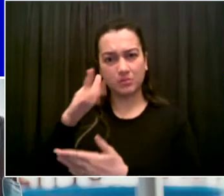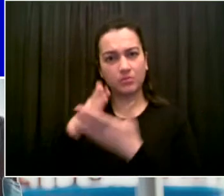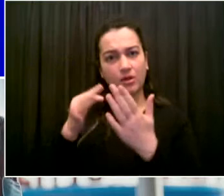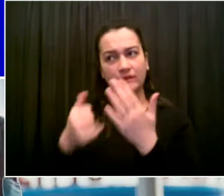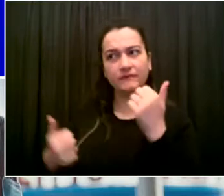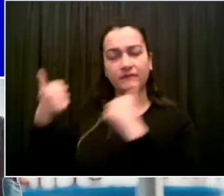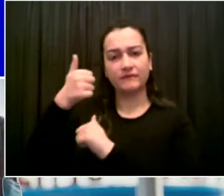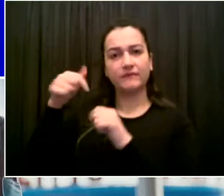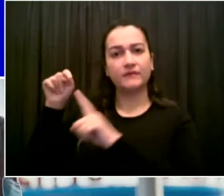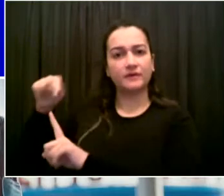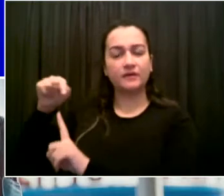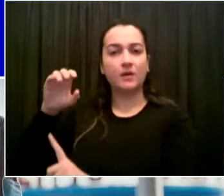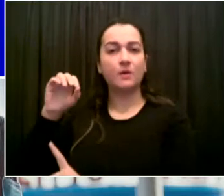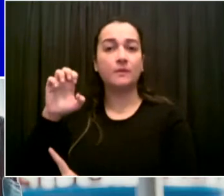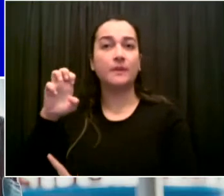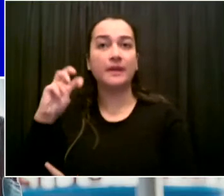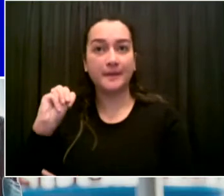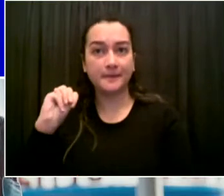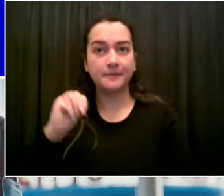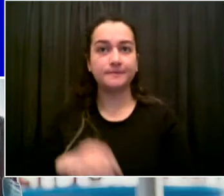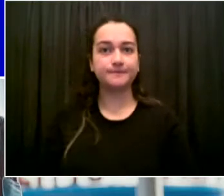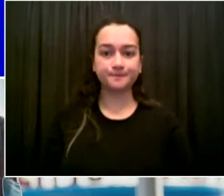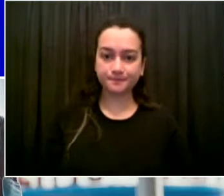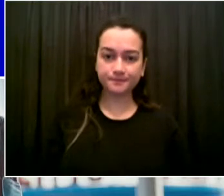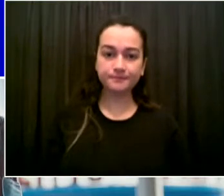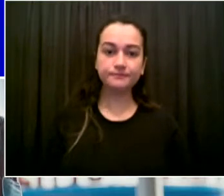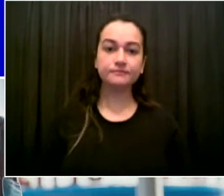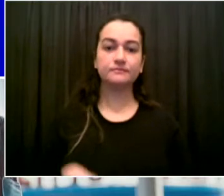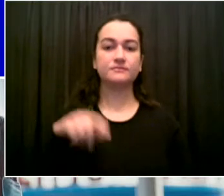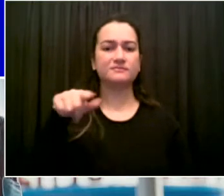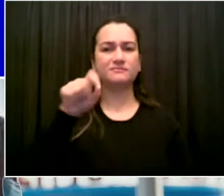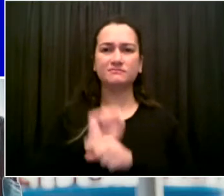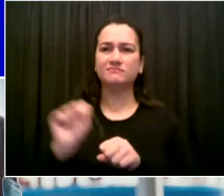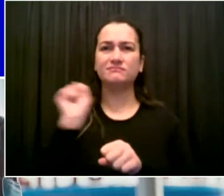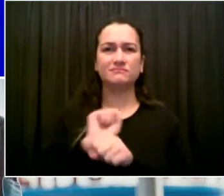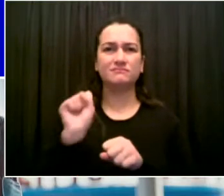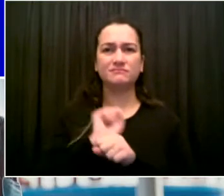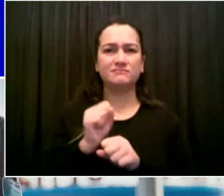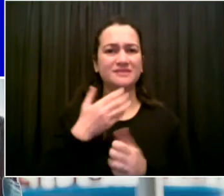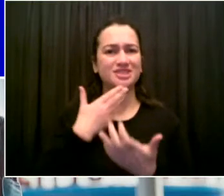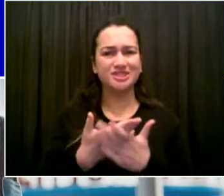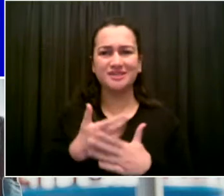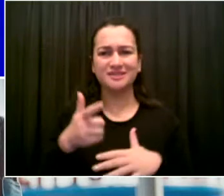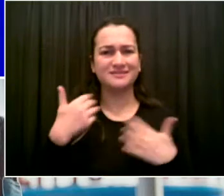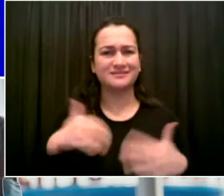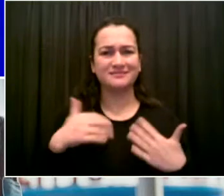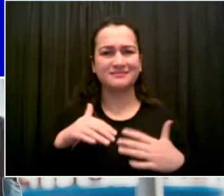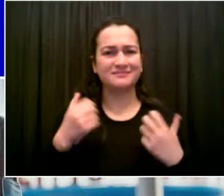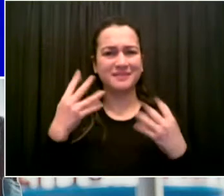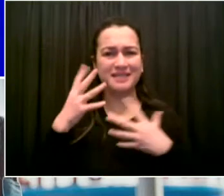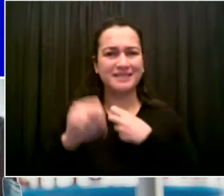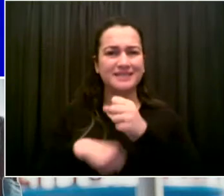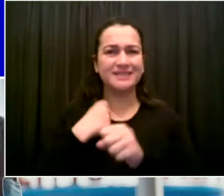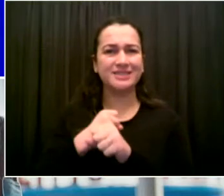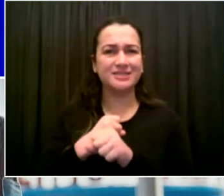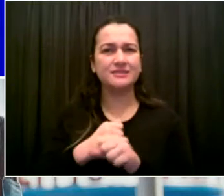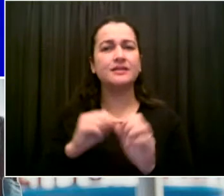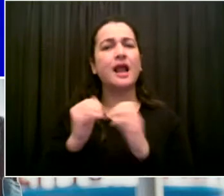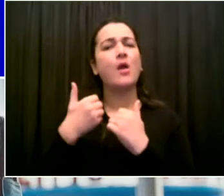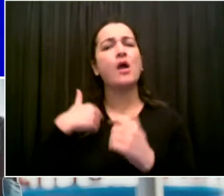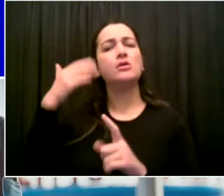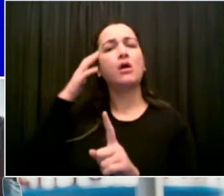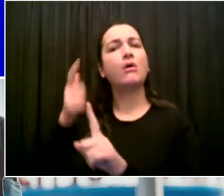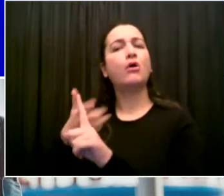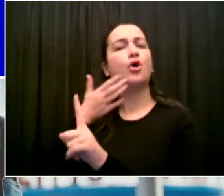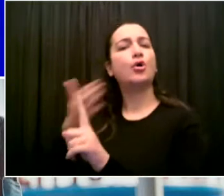noted in Washington, D.C., and President Biden has nominated her to be the next FEMA administrator for the entire